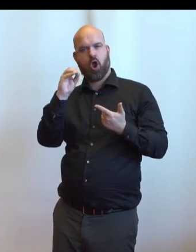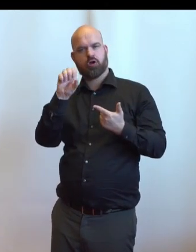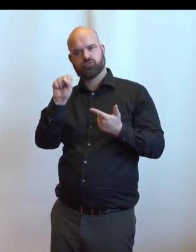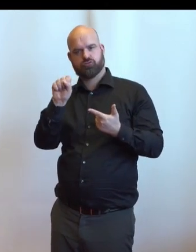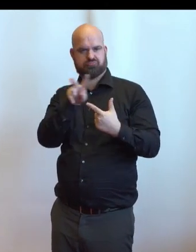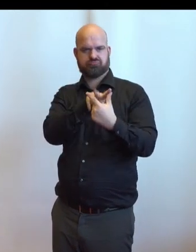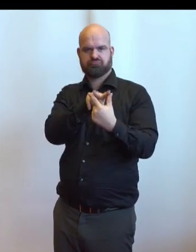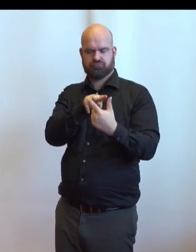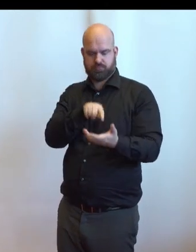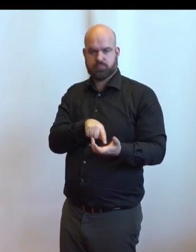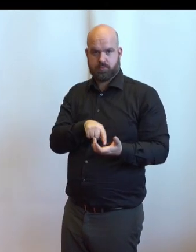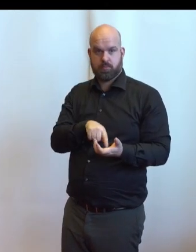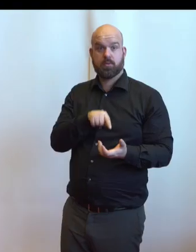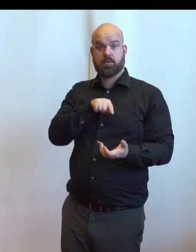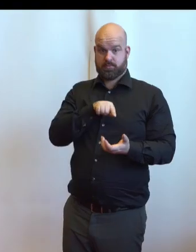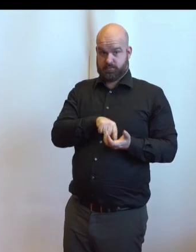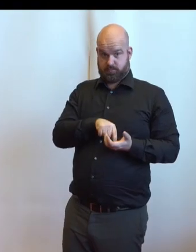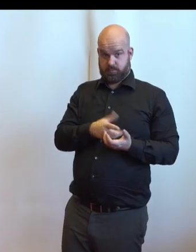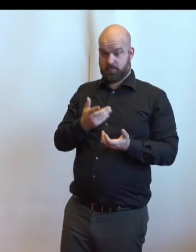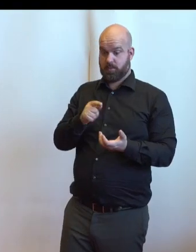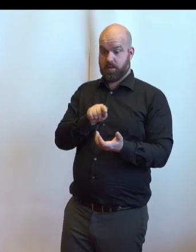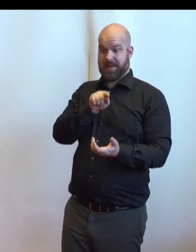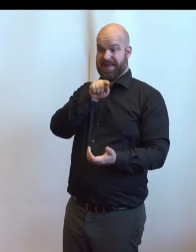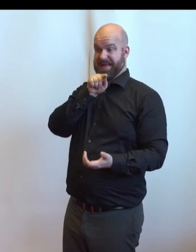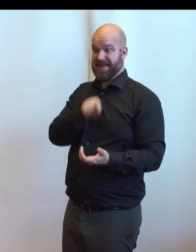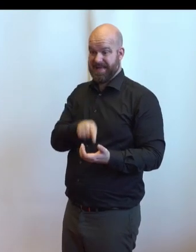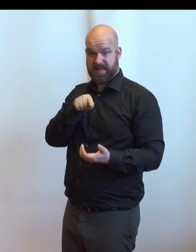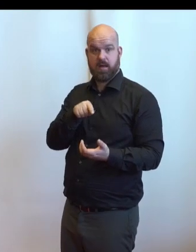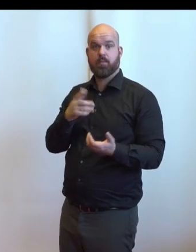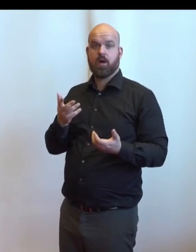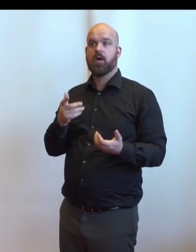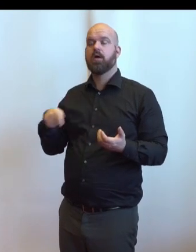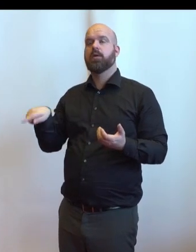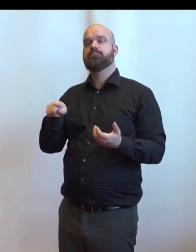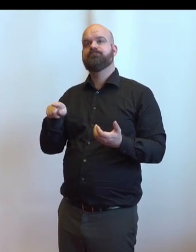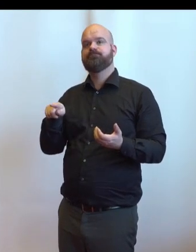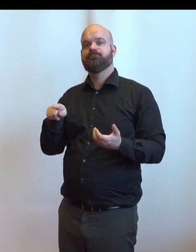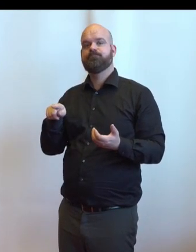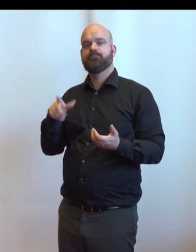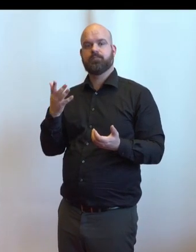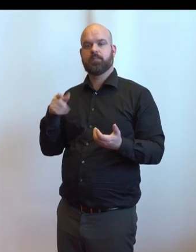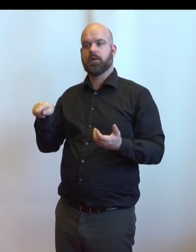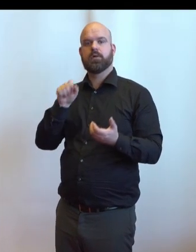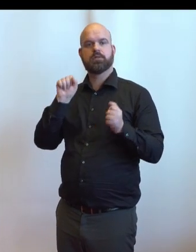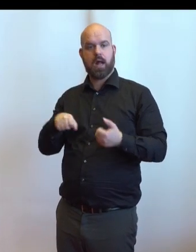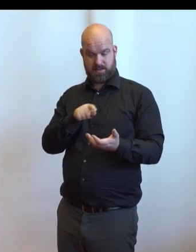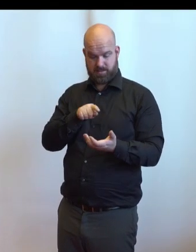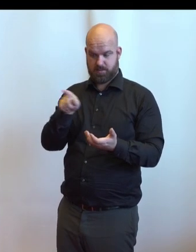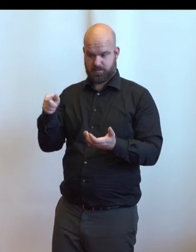application. They fill out a form where they mention all their needs, and this